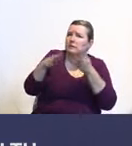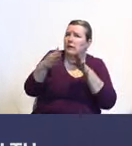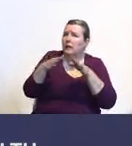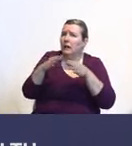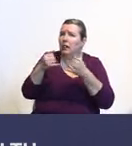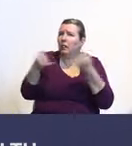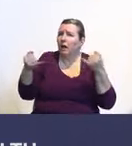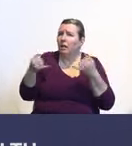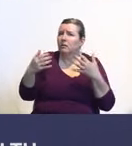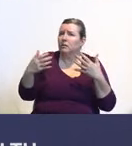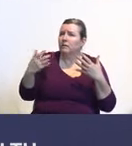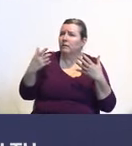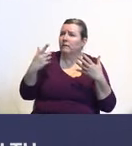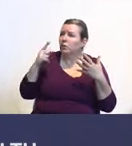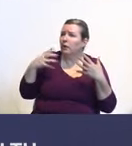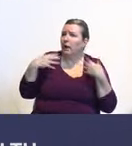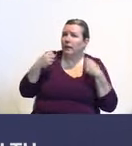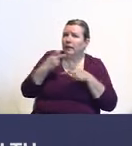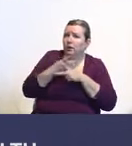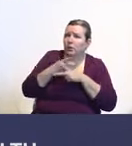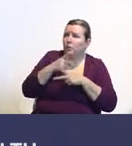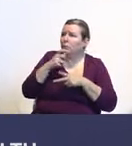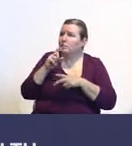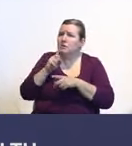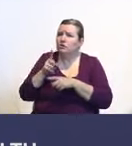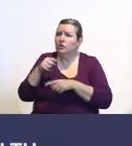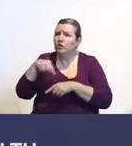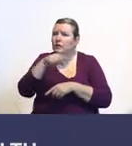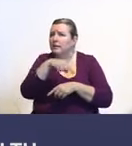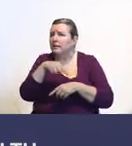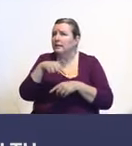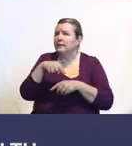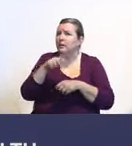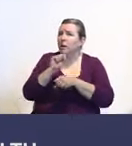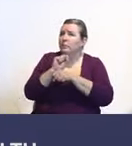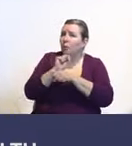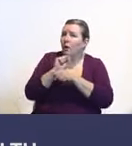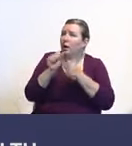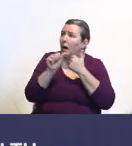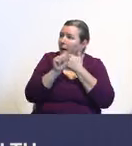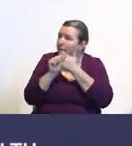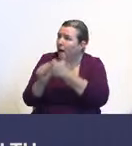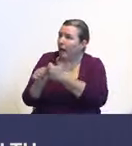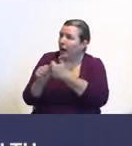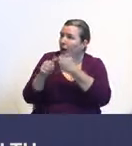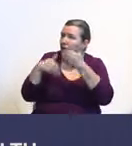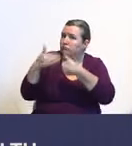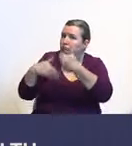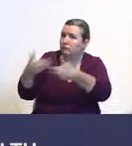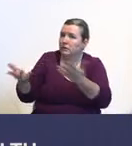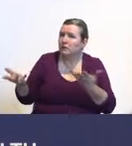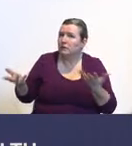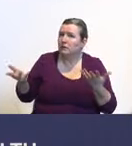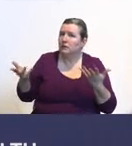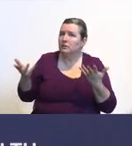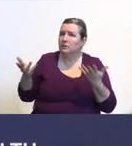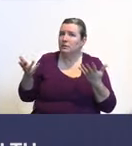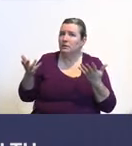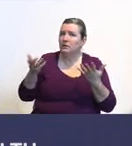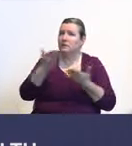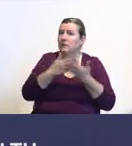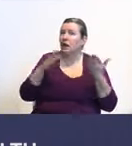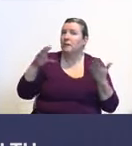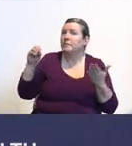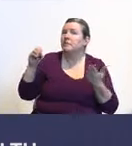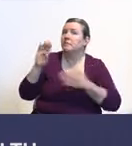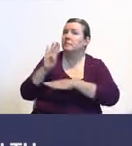is the state going to ensure employers are compliant? Also, long-term care and hospital industries are looking to push back the booster deadline on February 28th.